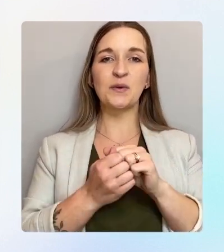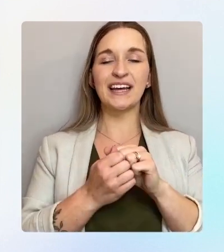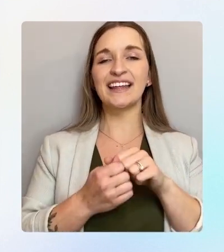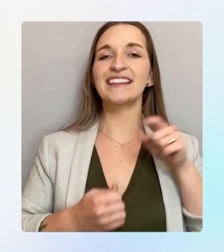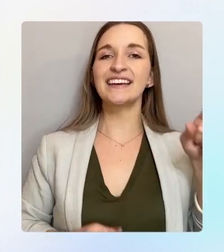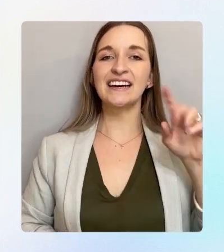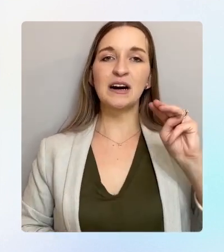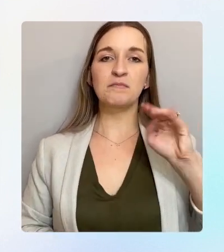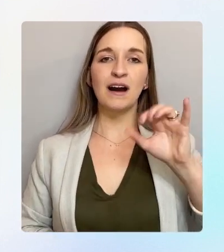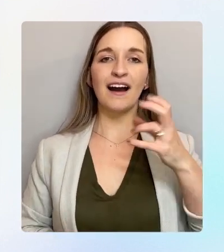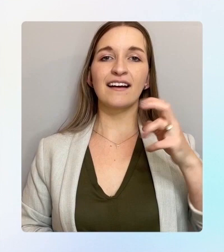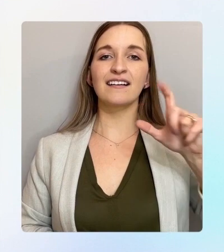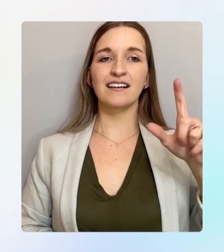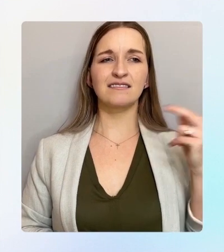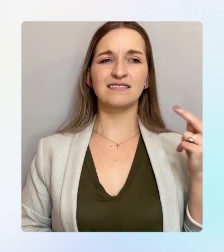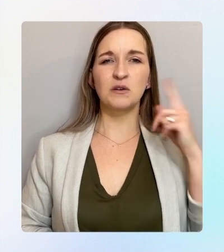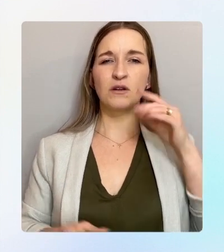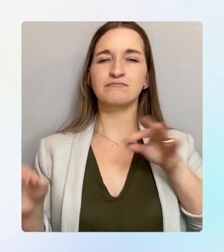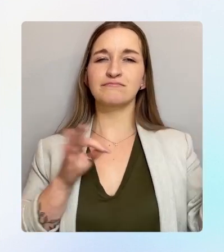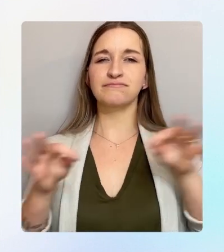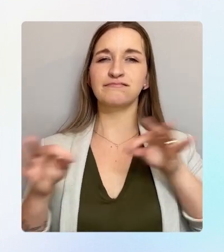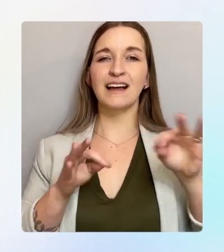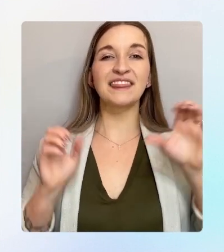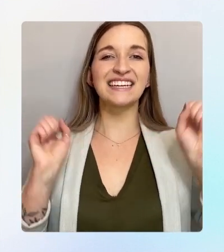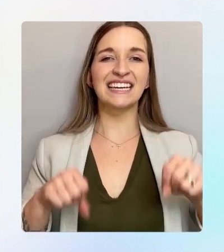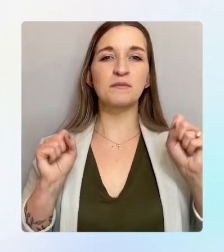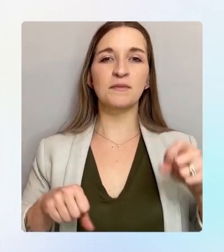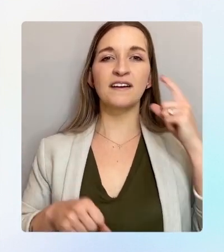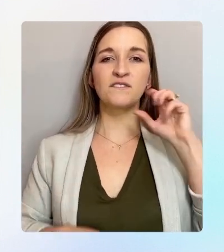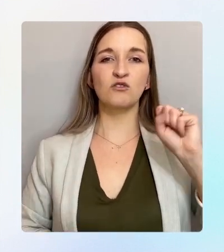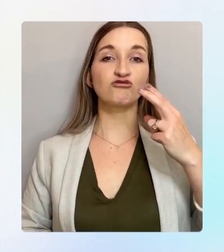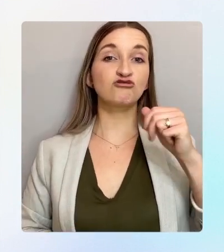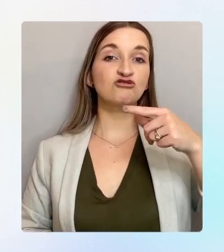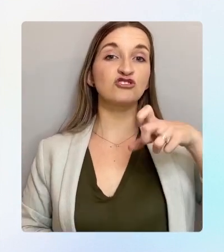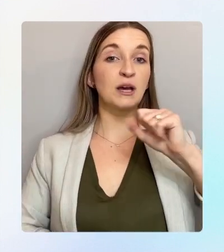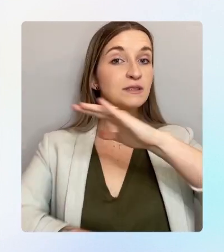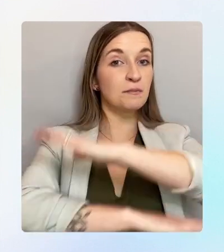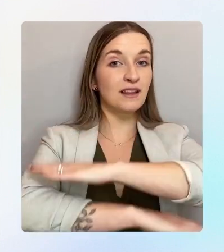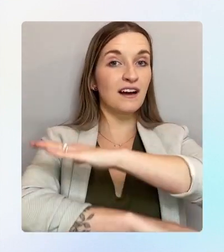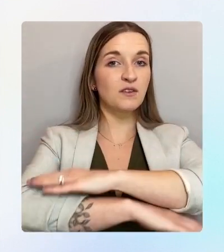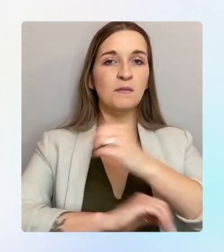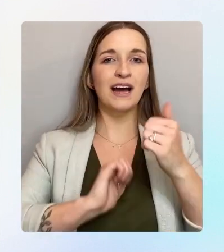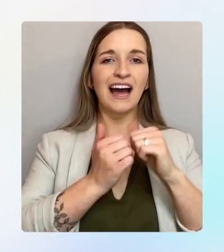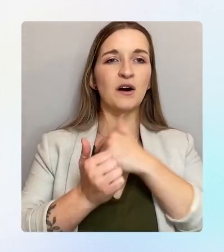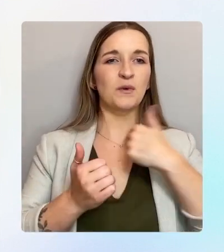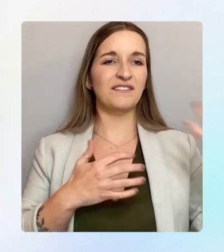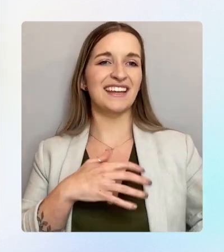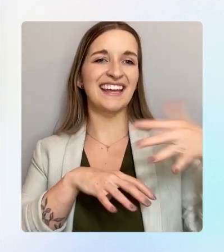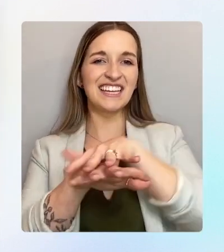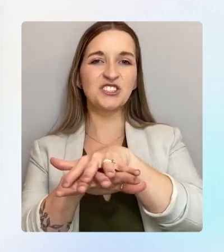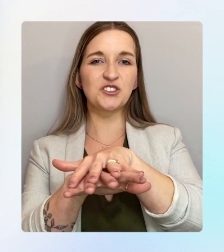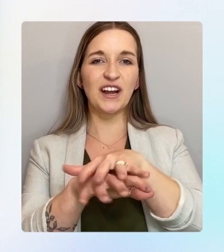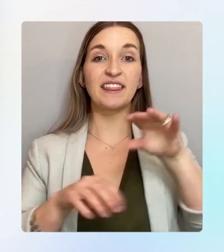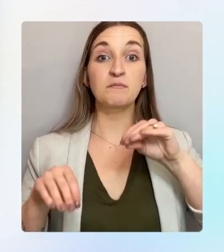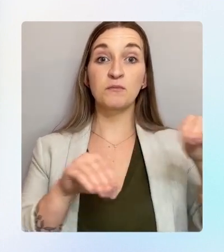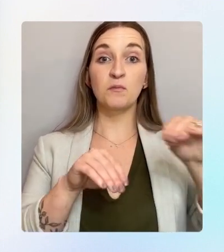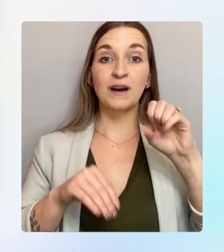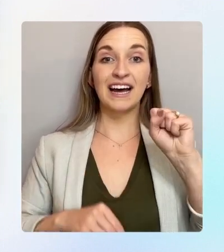show you some of the capabilities of the ShapesXR platform and how we have integrated the Movement SDK.